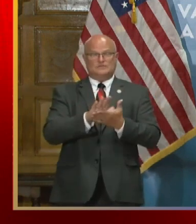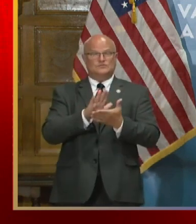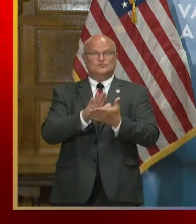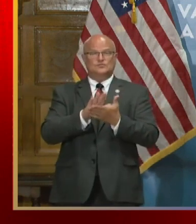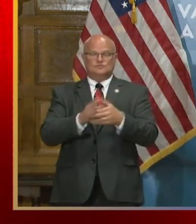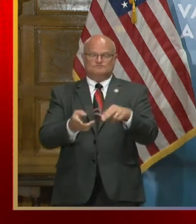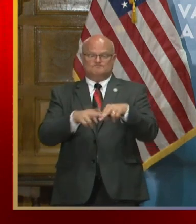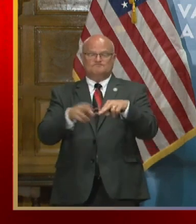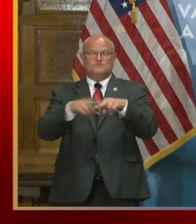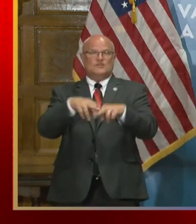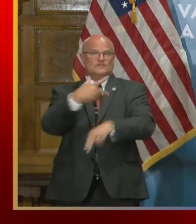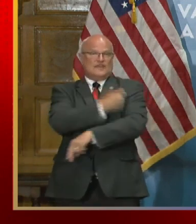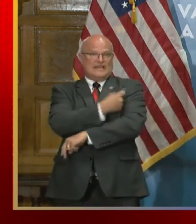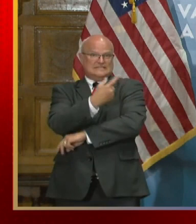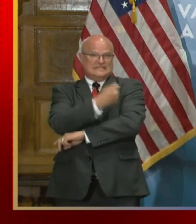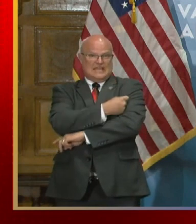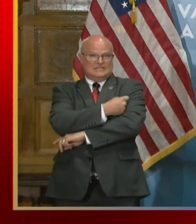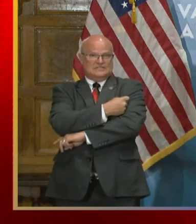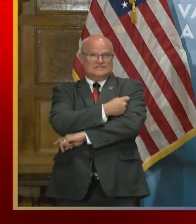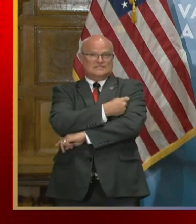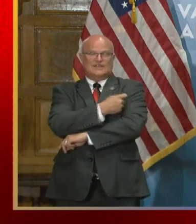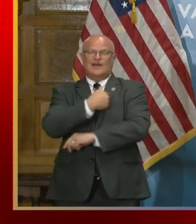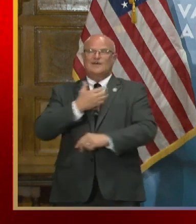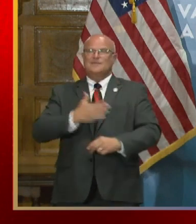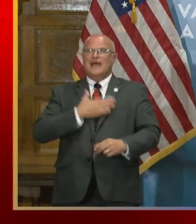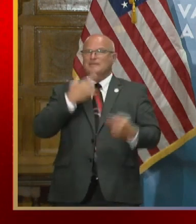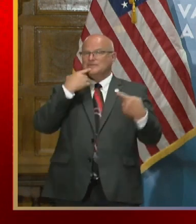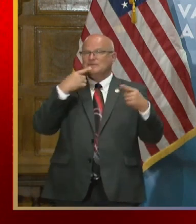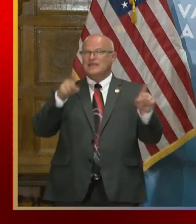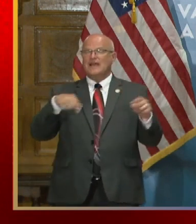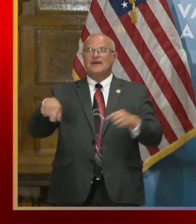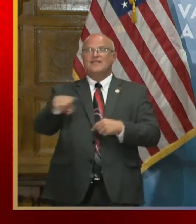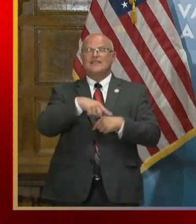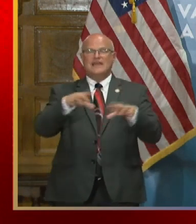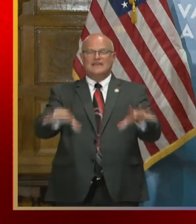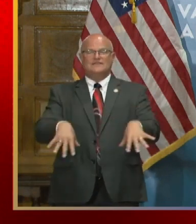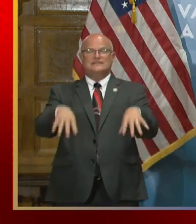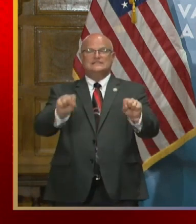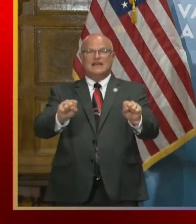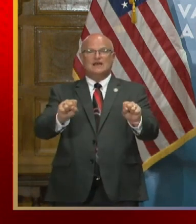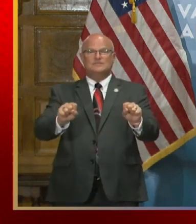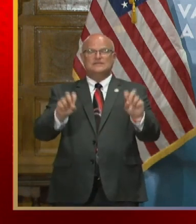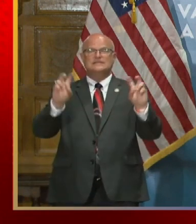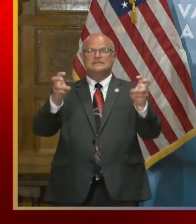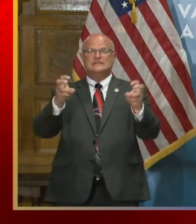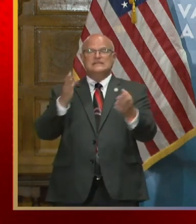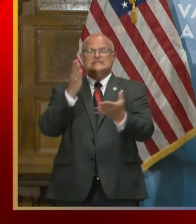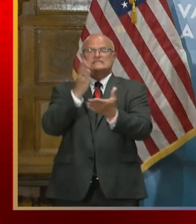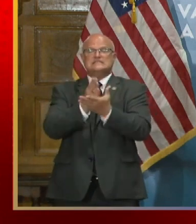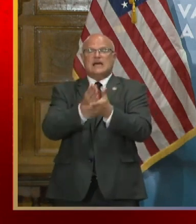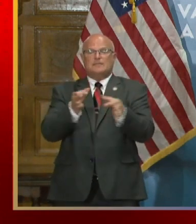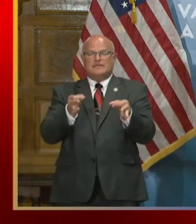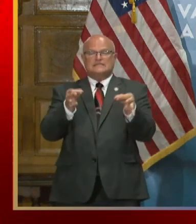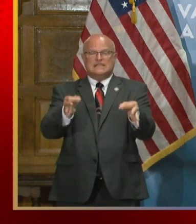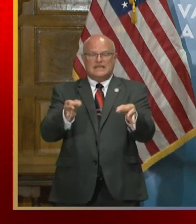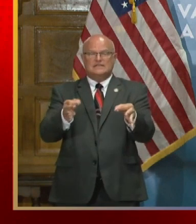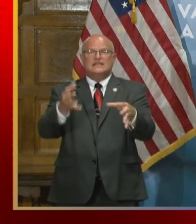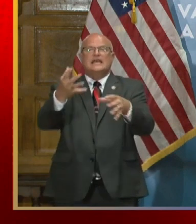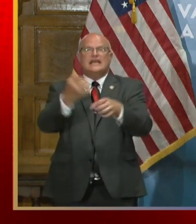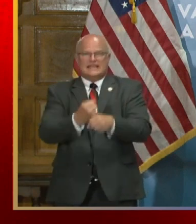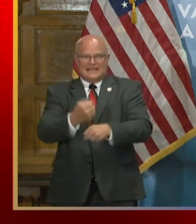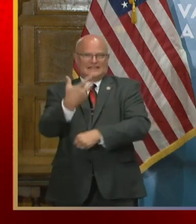school and increasing vaccination. So I'm pleased to announce that they have adopted Stop the Hesitation, Get the